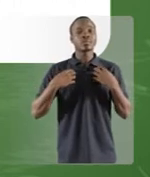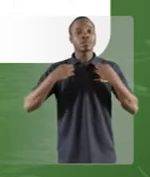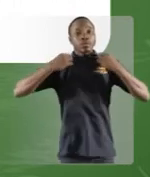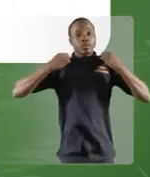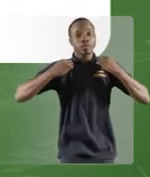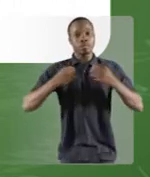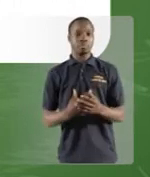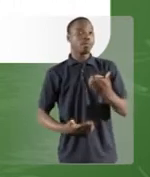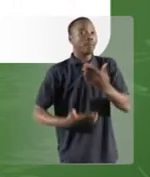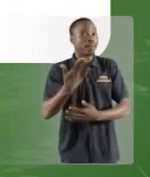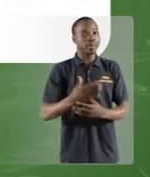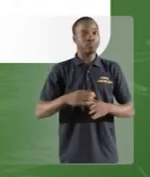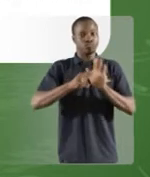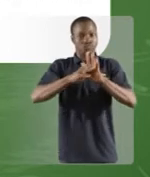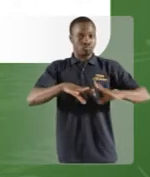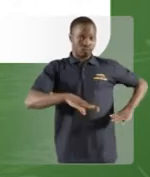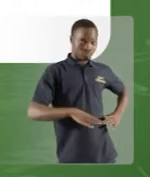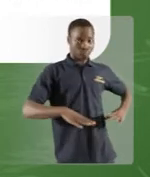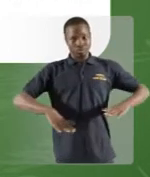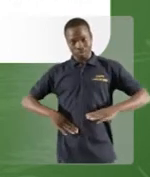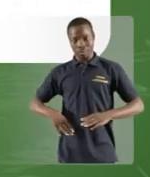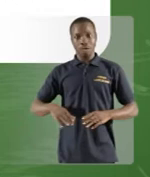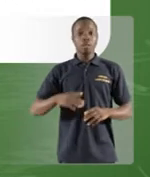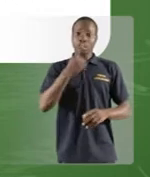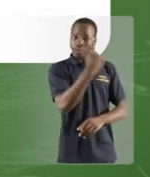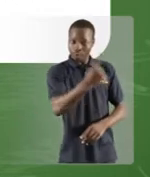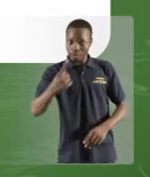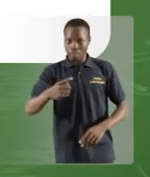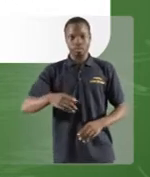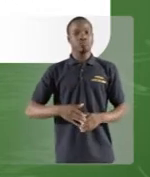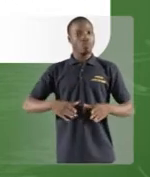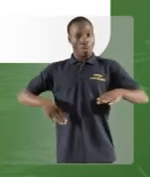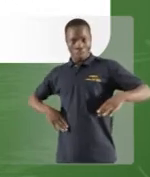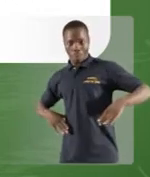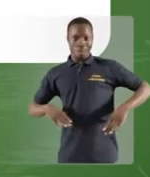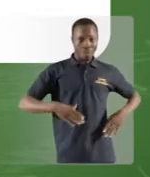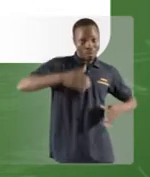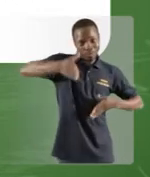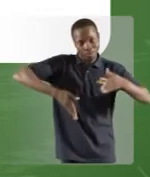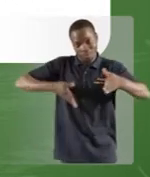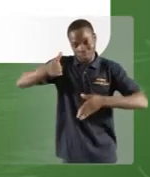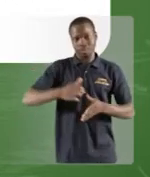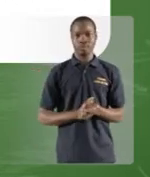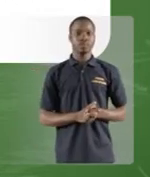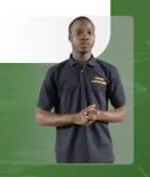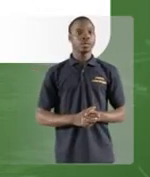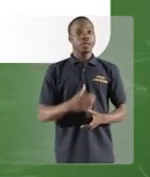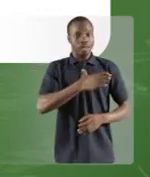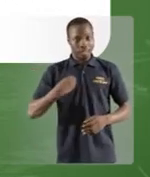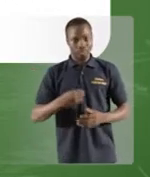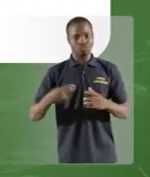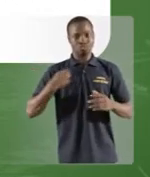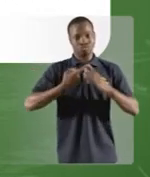clothing styles. All right? Now, let's repeat these words again. A sewing machine,